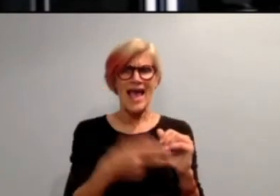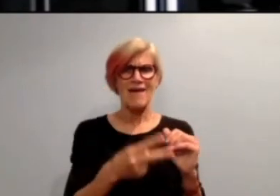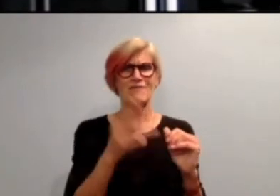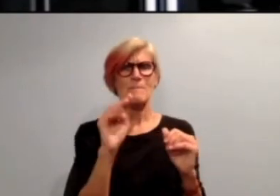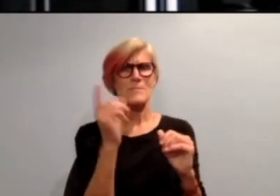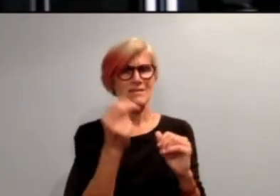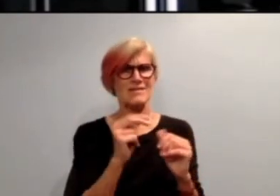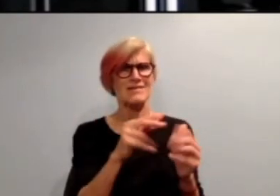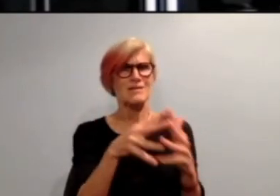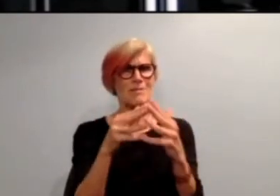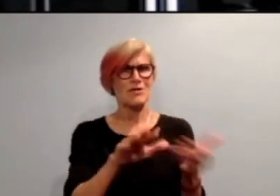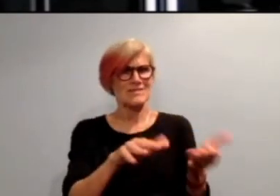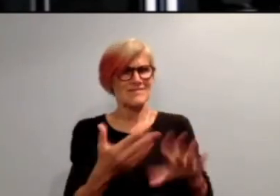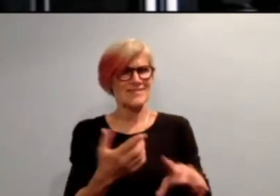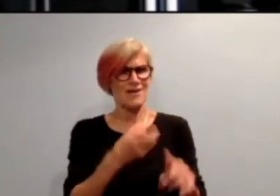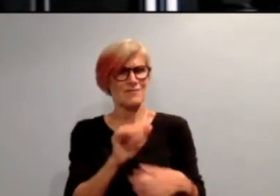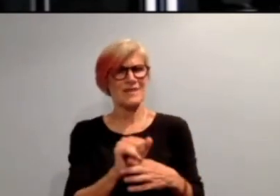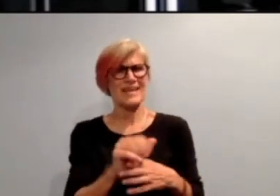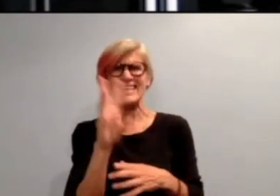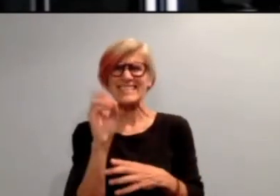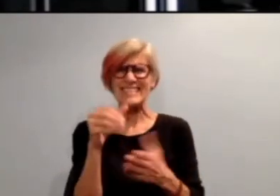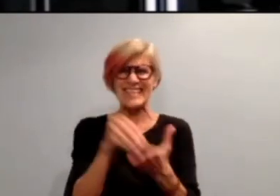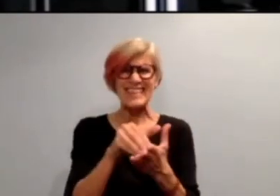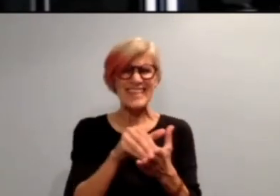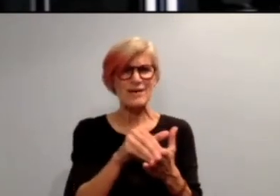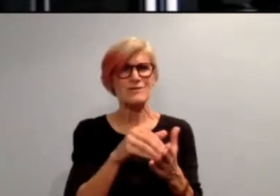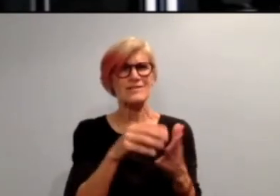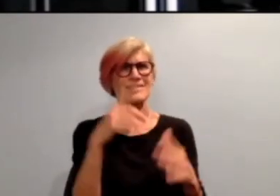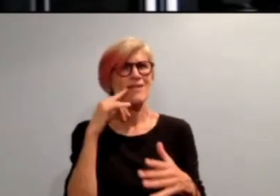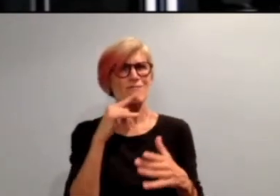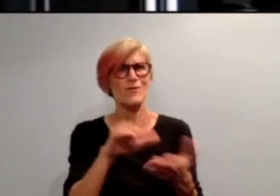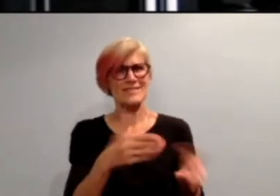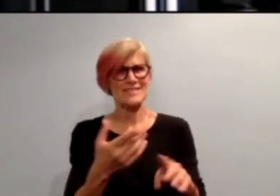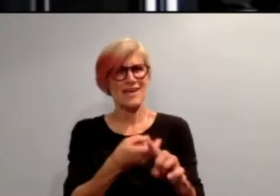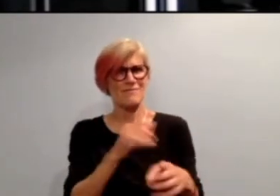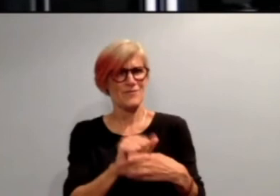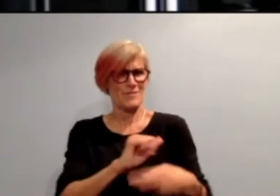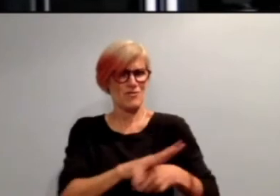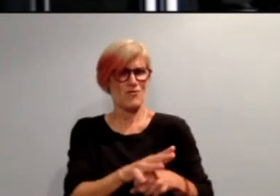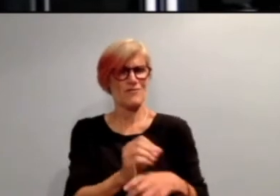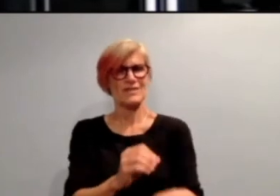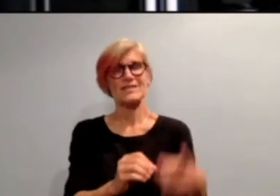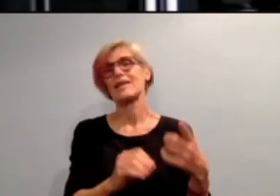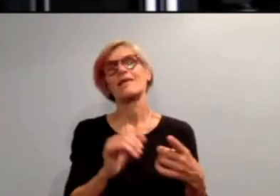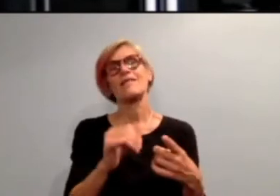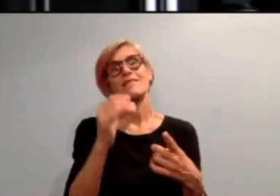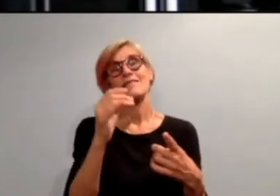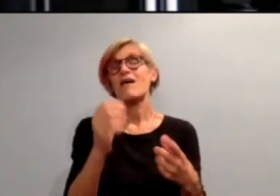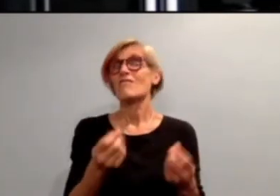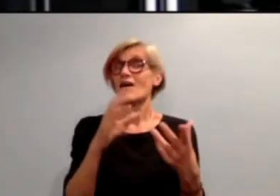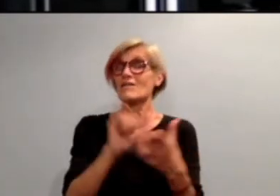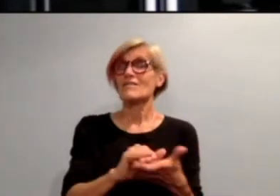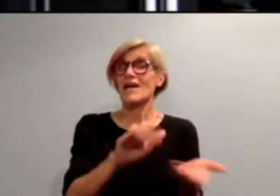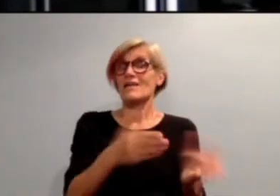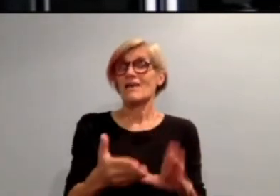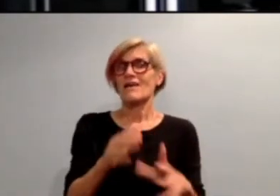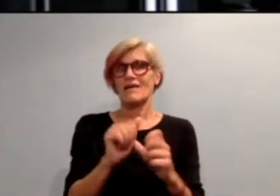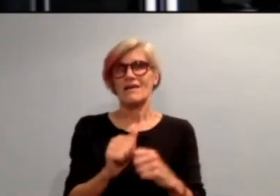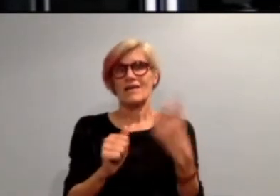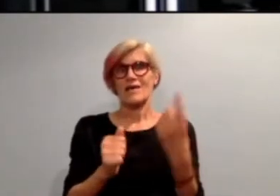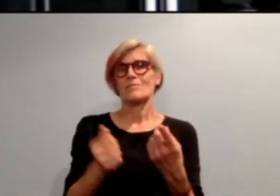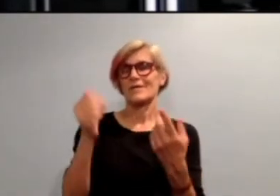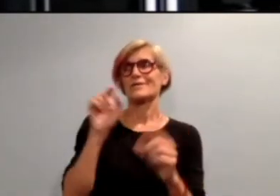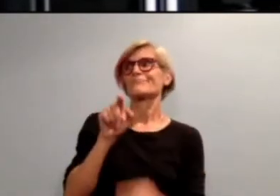Californians. Much of the loss of life can be directly attributed due to the lack of leadership under the former